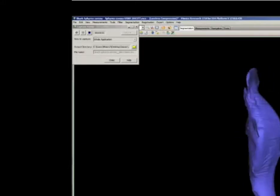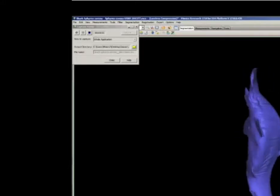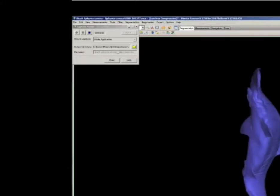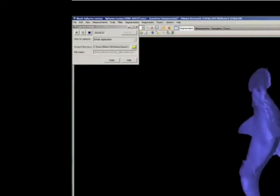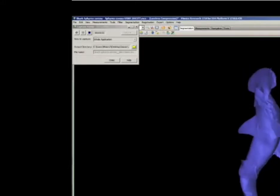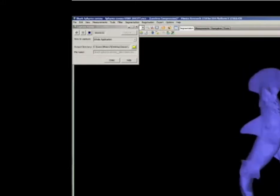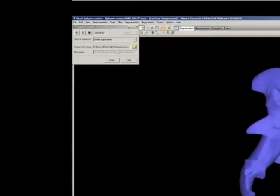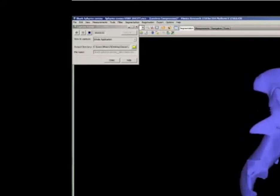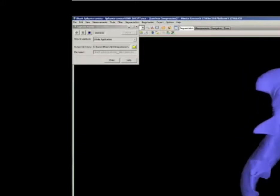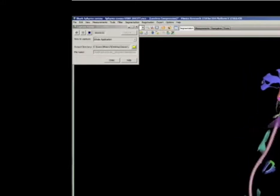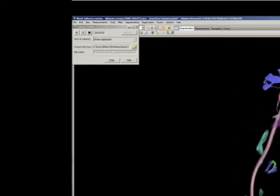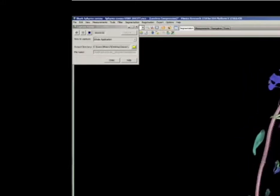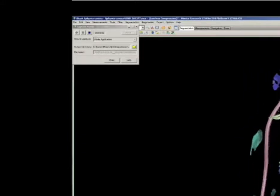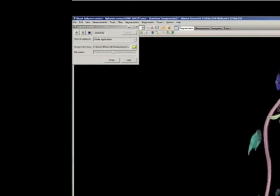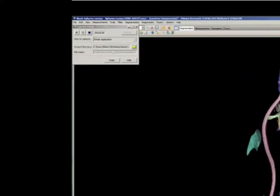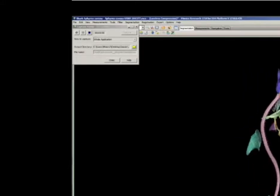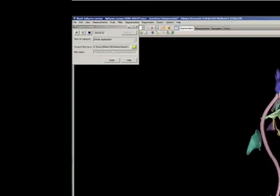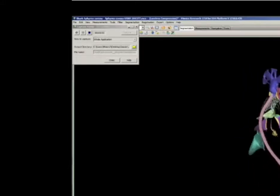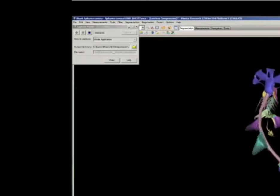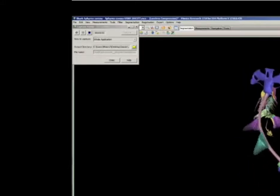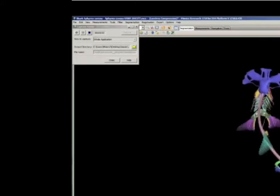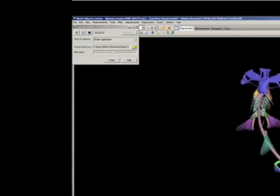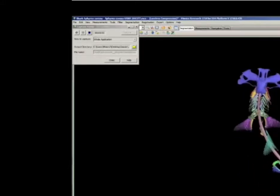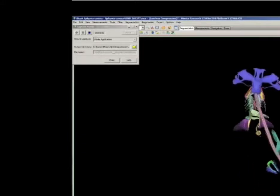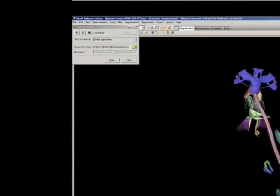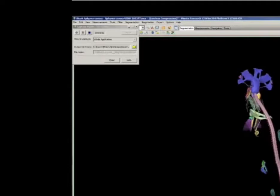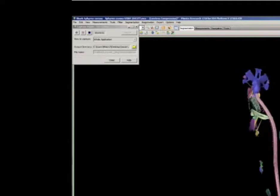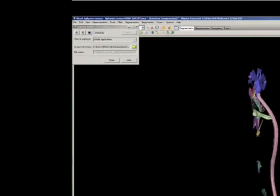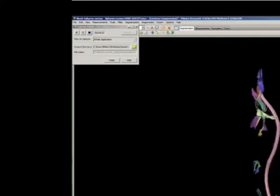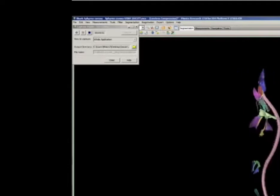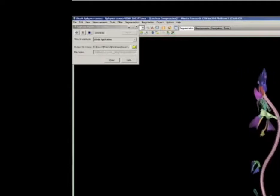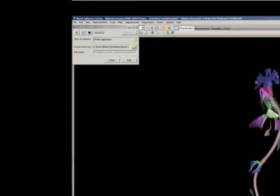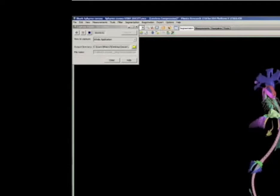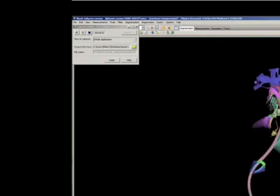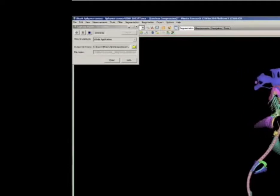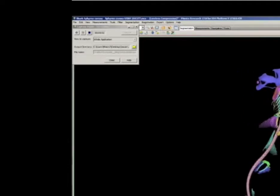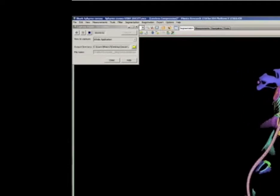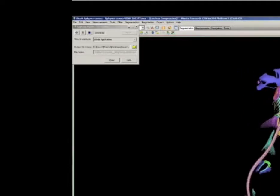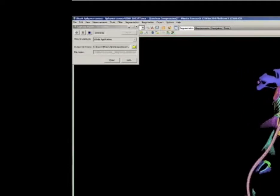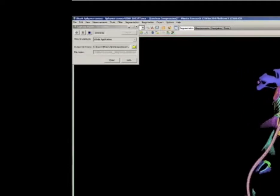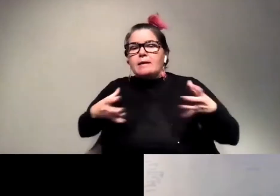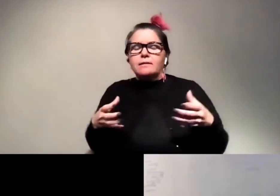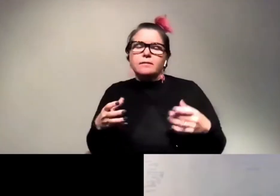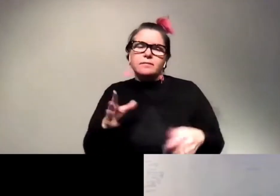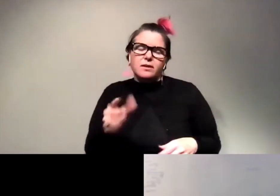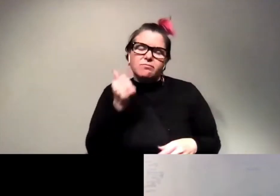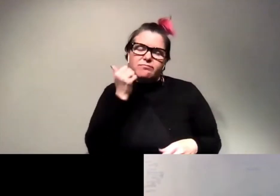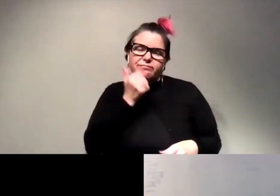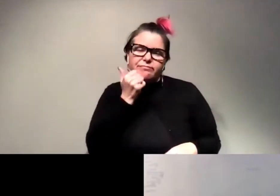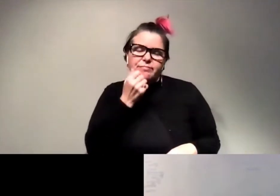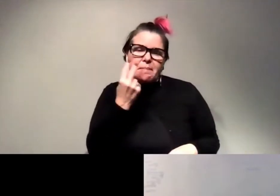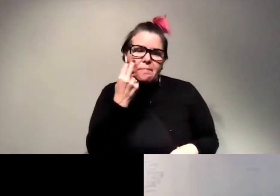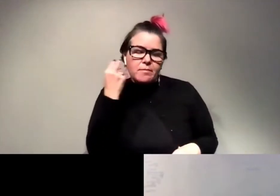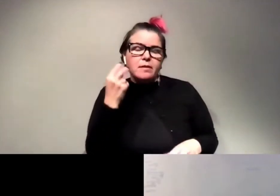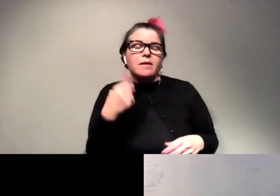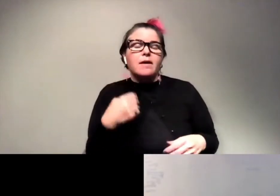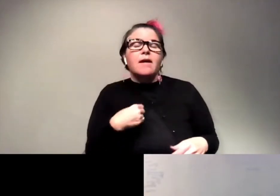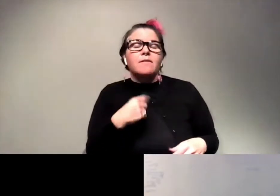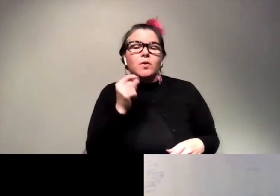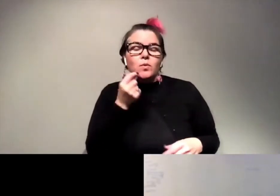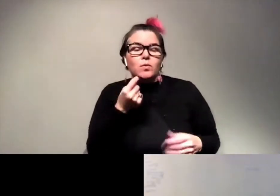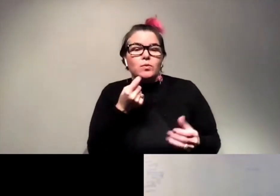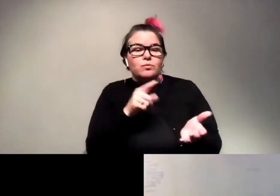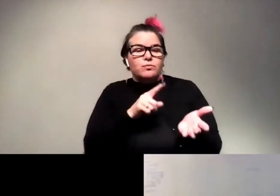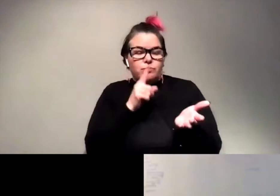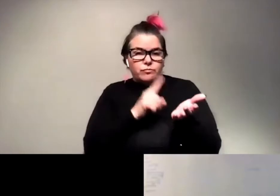then underneath, you have all of the different parts of it segmented out. There's also been some really cool stuff, like things